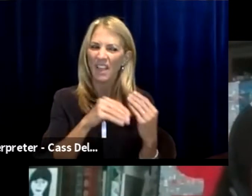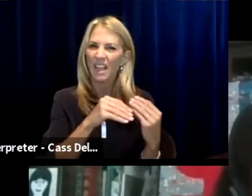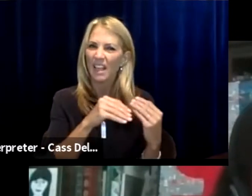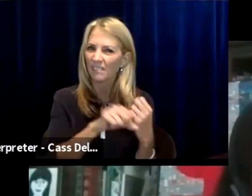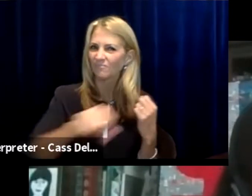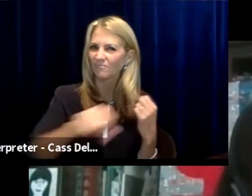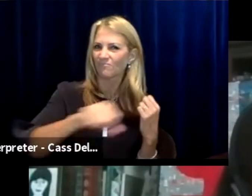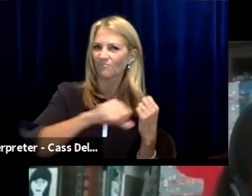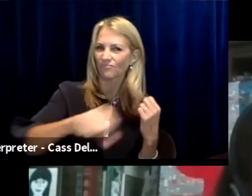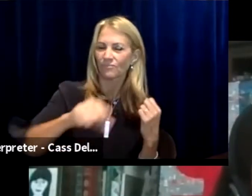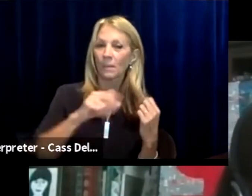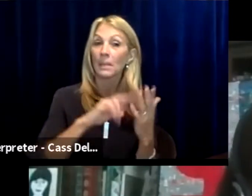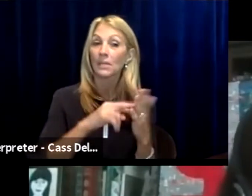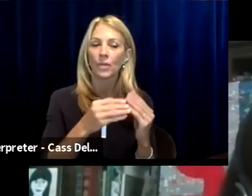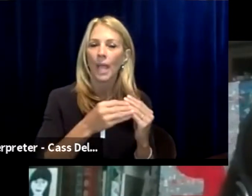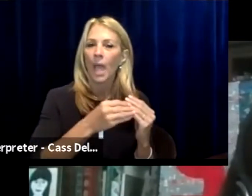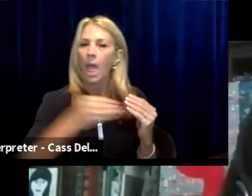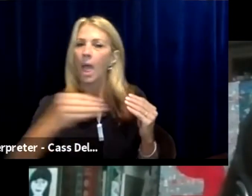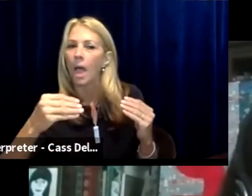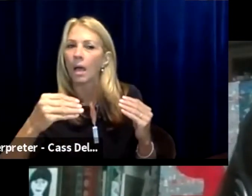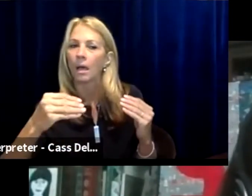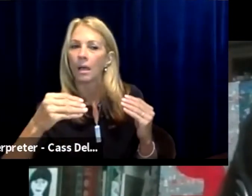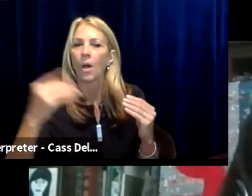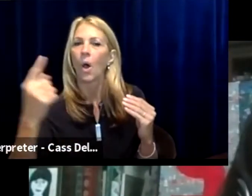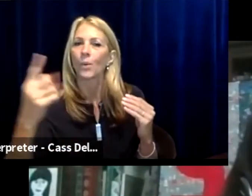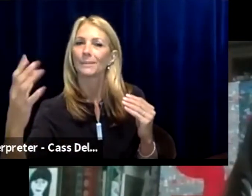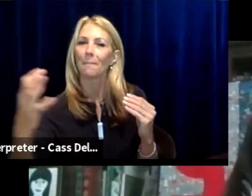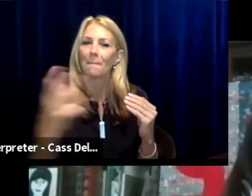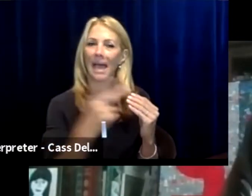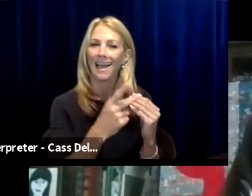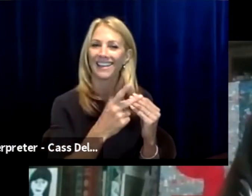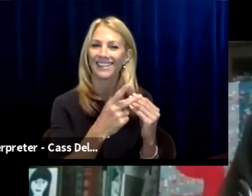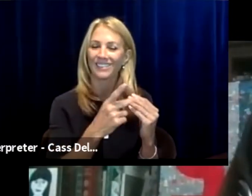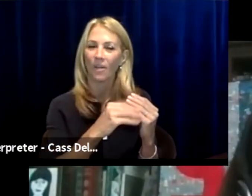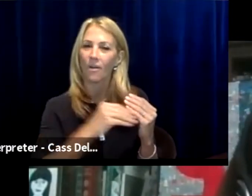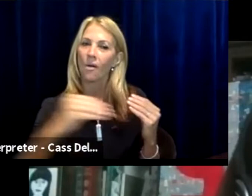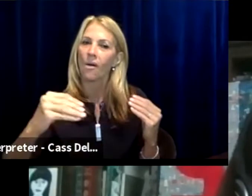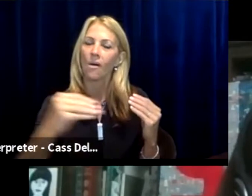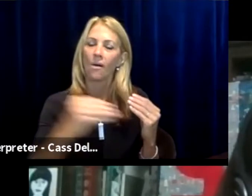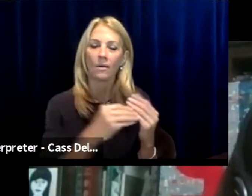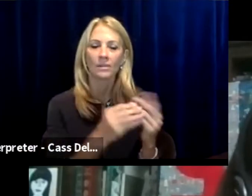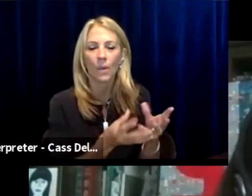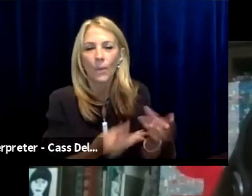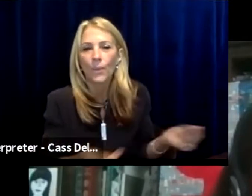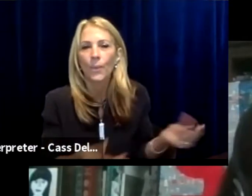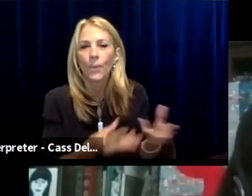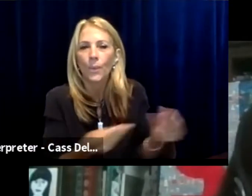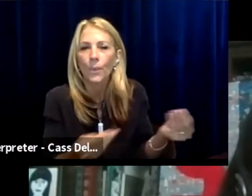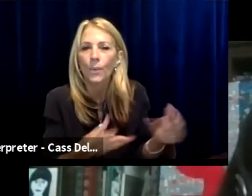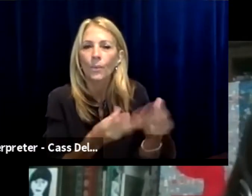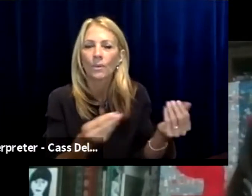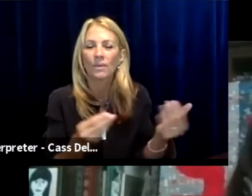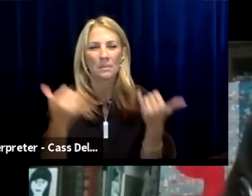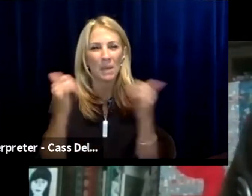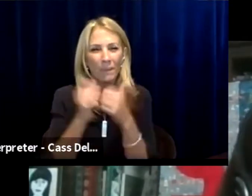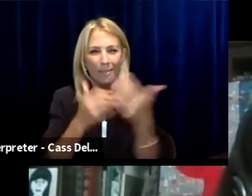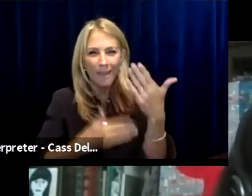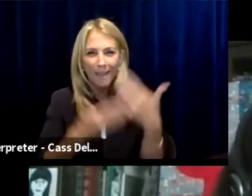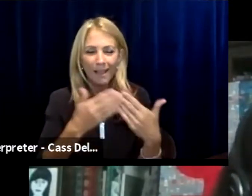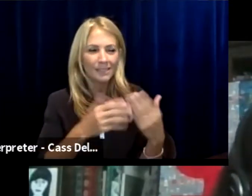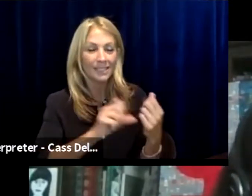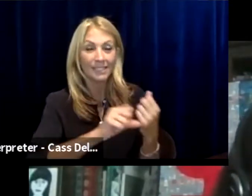back to their place. So that's what makes them so fun, especially when you're playing with your hands, right? They stretch out and they come right